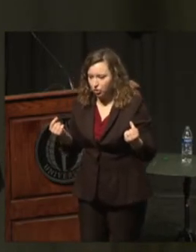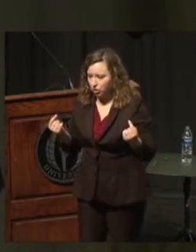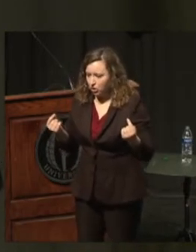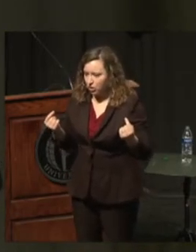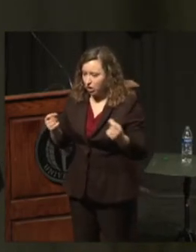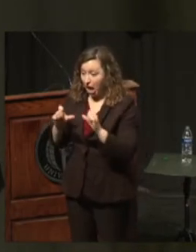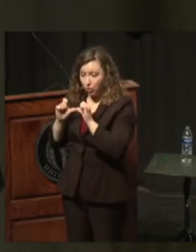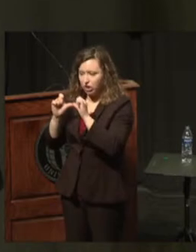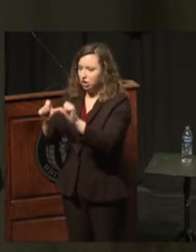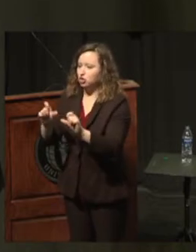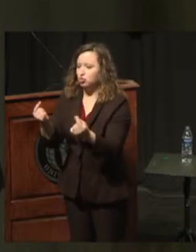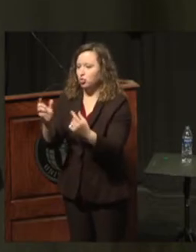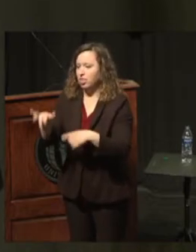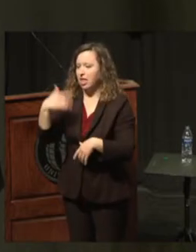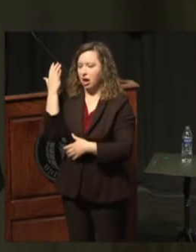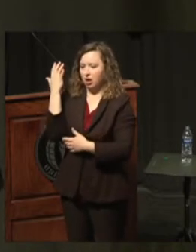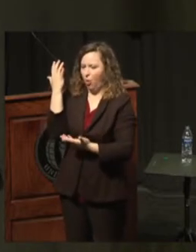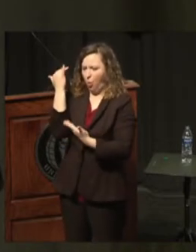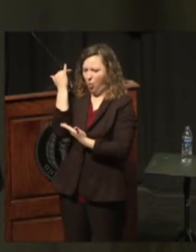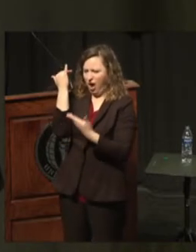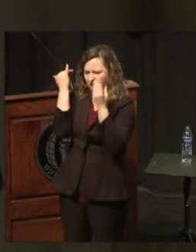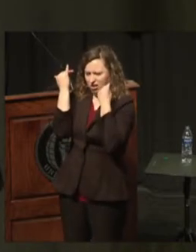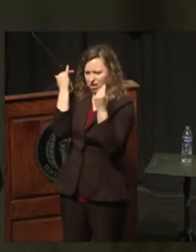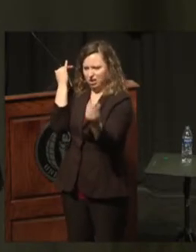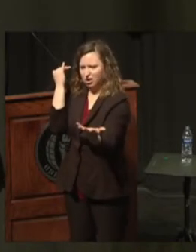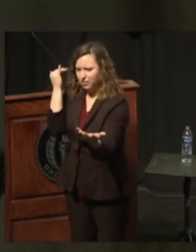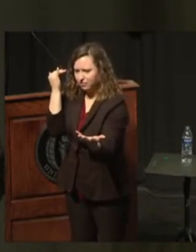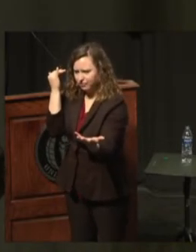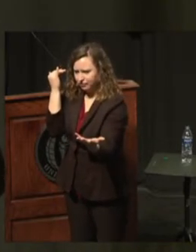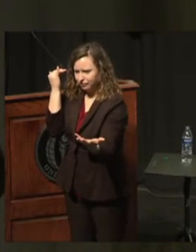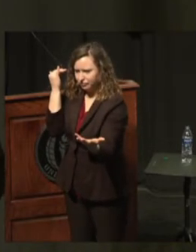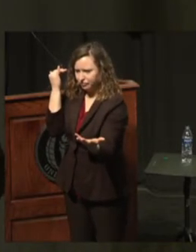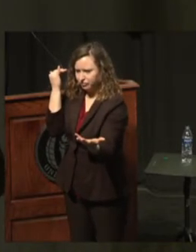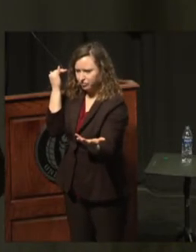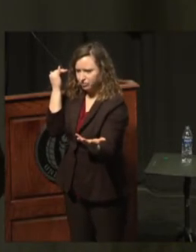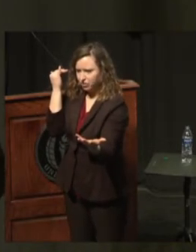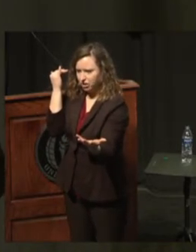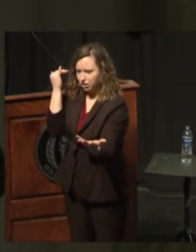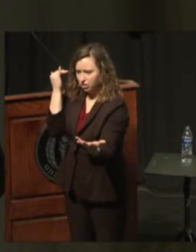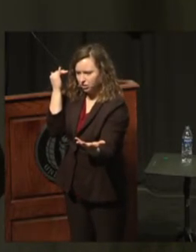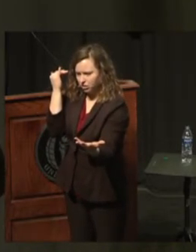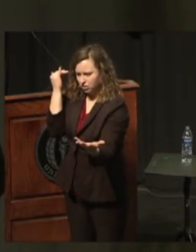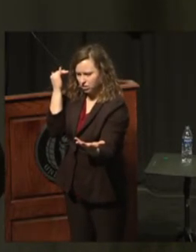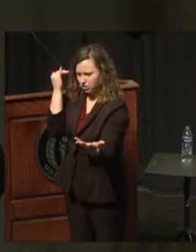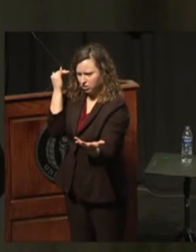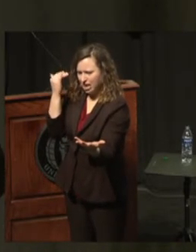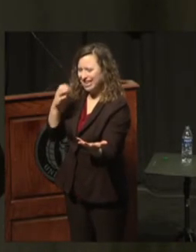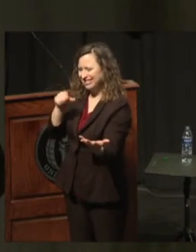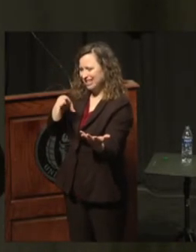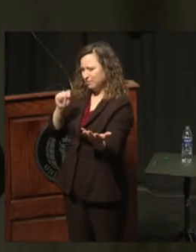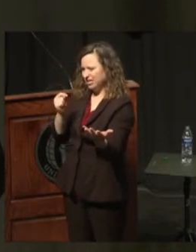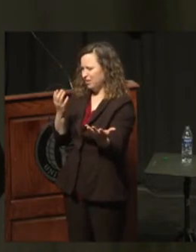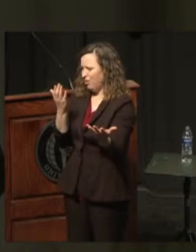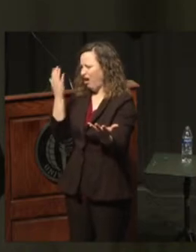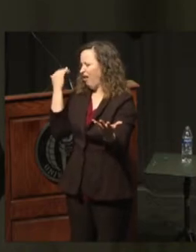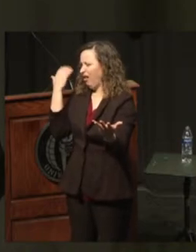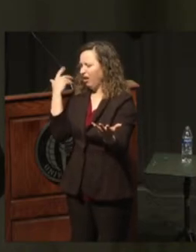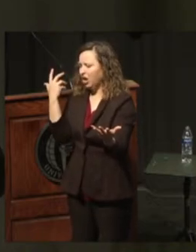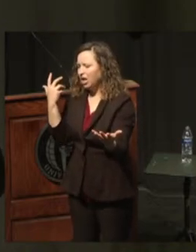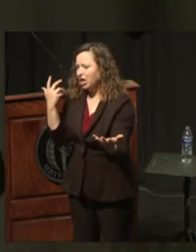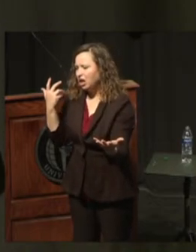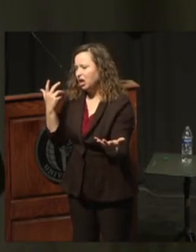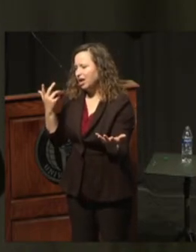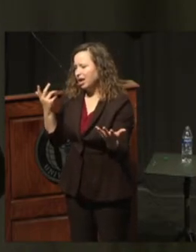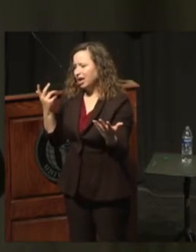tell you why. In September, I did a talk. Not this talk, but they all kind of relate. And